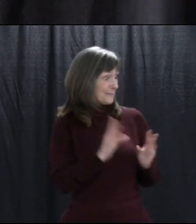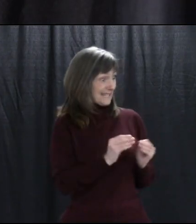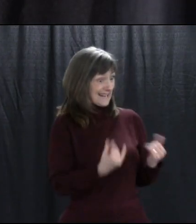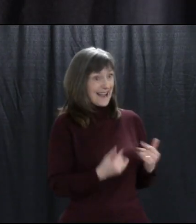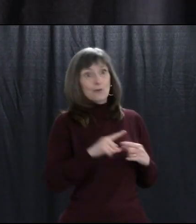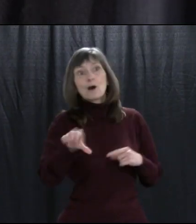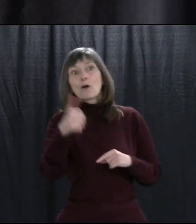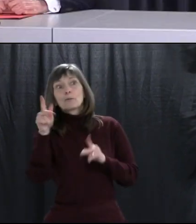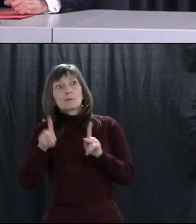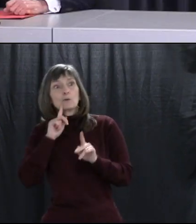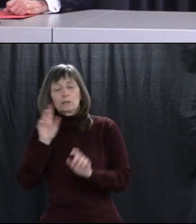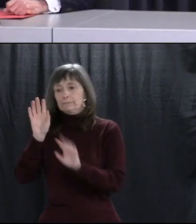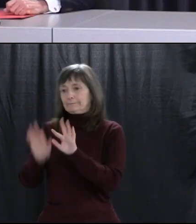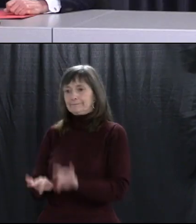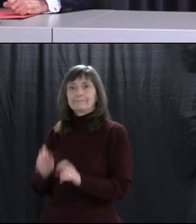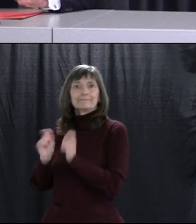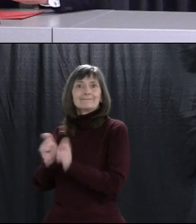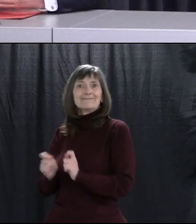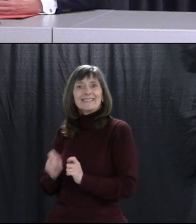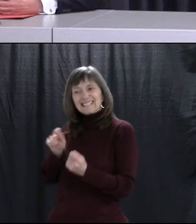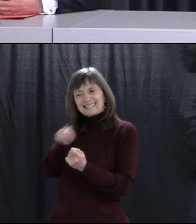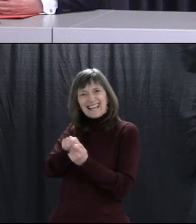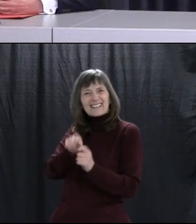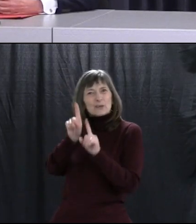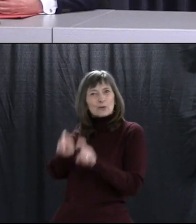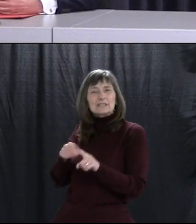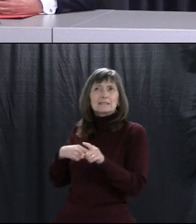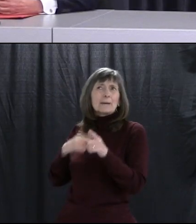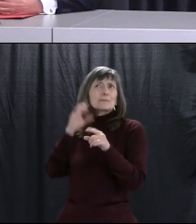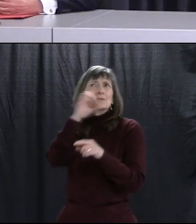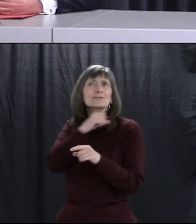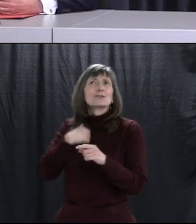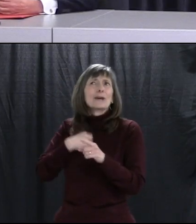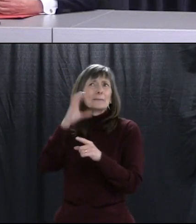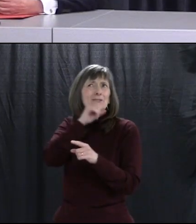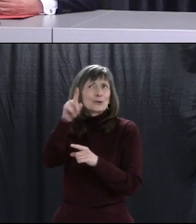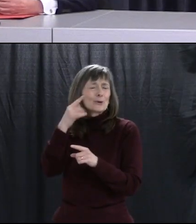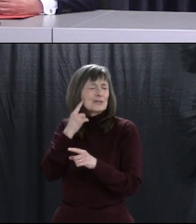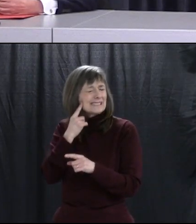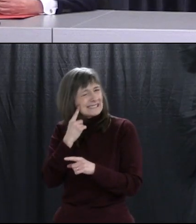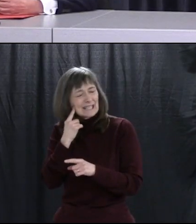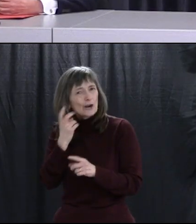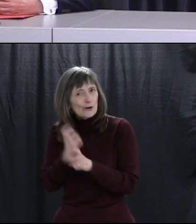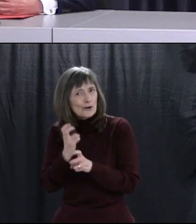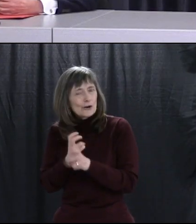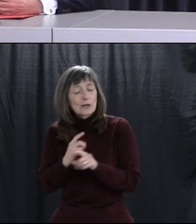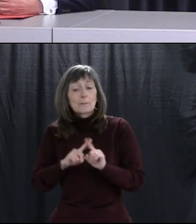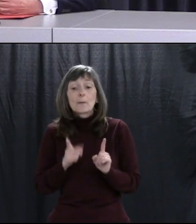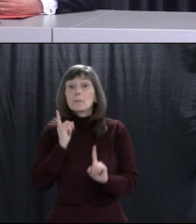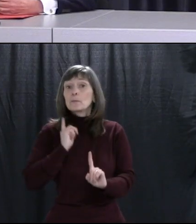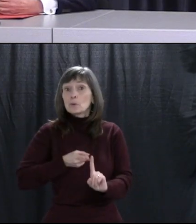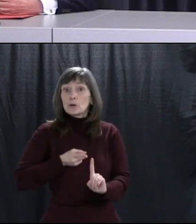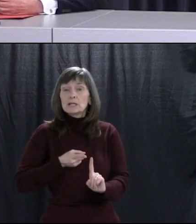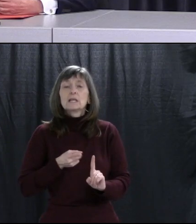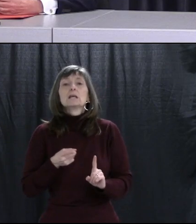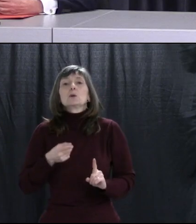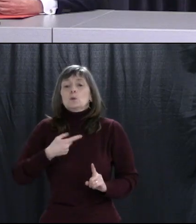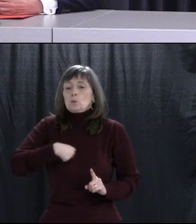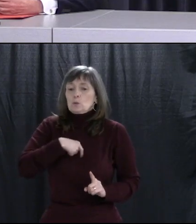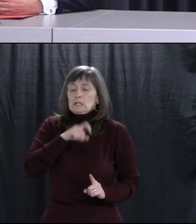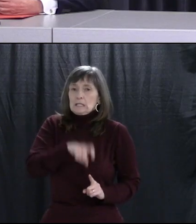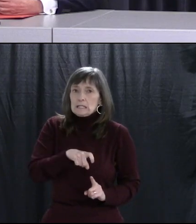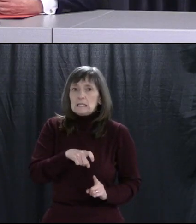Yeah, so I want to apologize. I couldn't get the question when you asked it. But the whole idea here is to gather information so that we